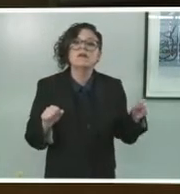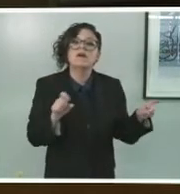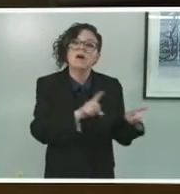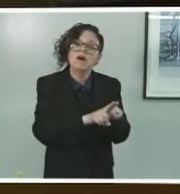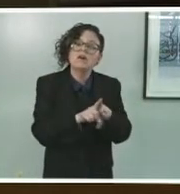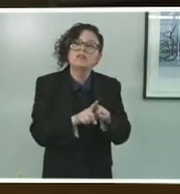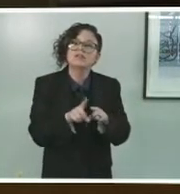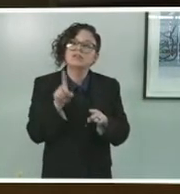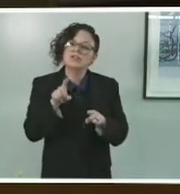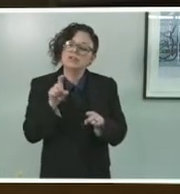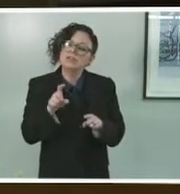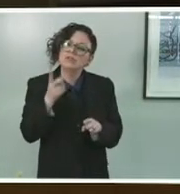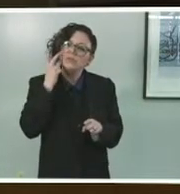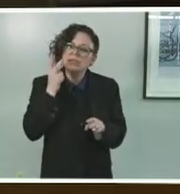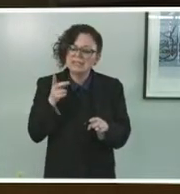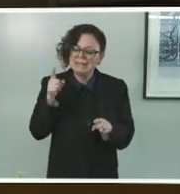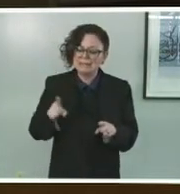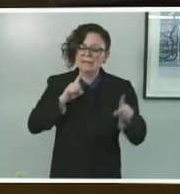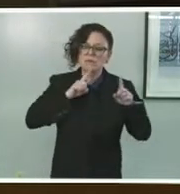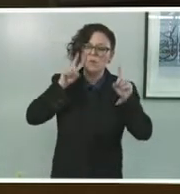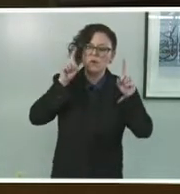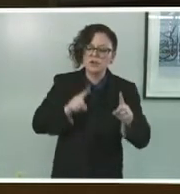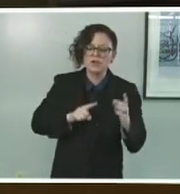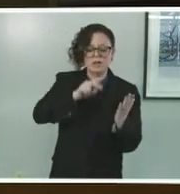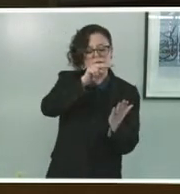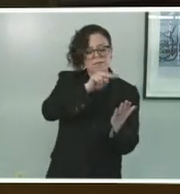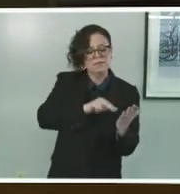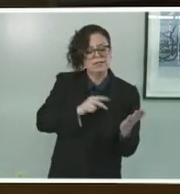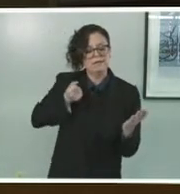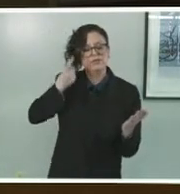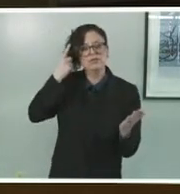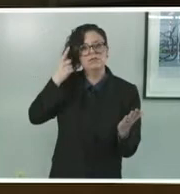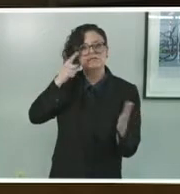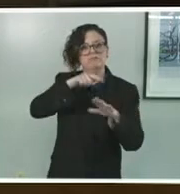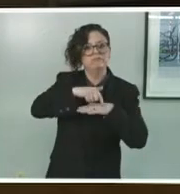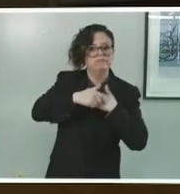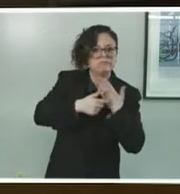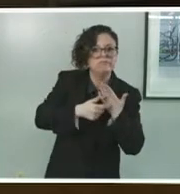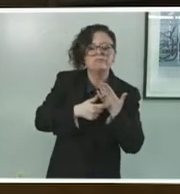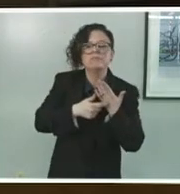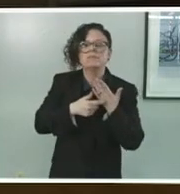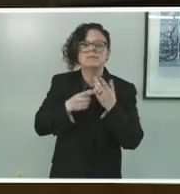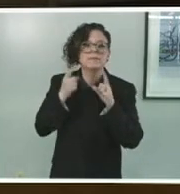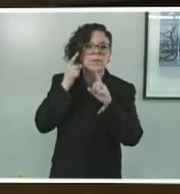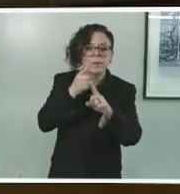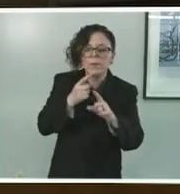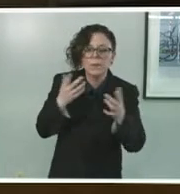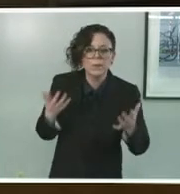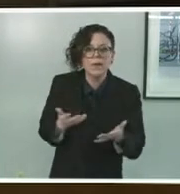spirit with which they're intended and understand that, to the extent that you